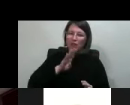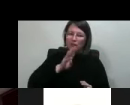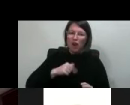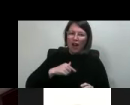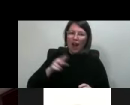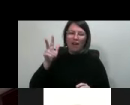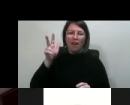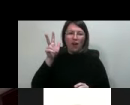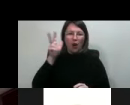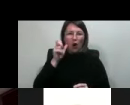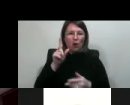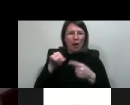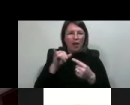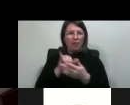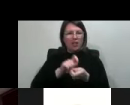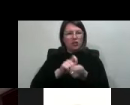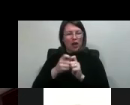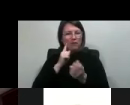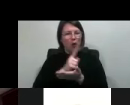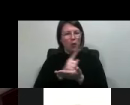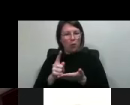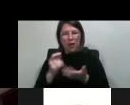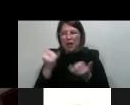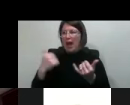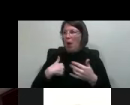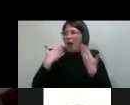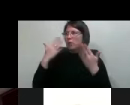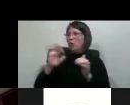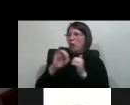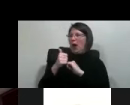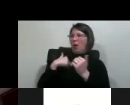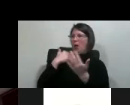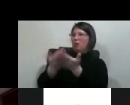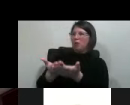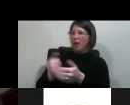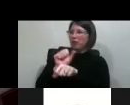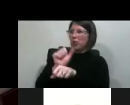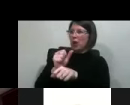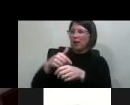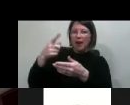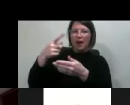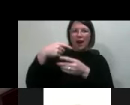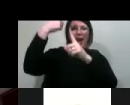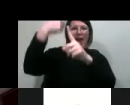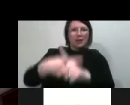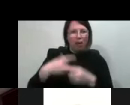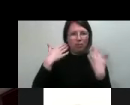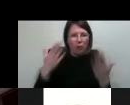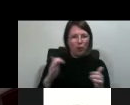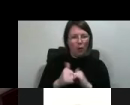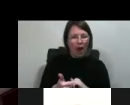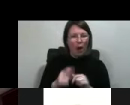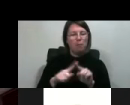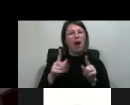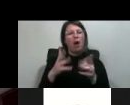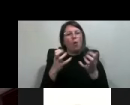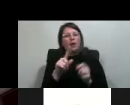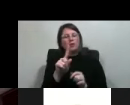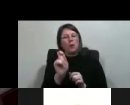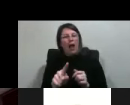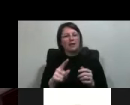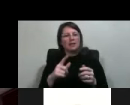for a week now and I have no idea how I'm going to get to work starting next month. But I actually had just like a question that I wanted to ask